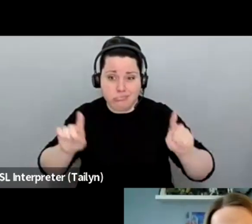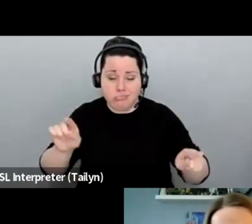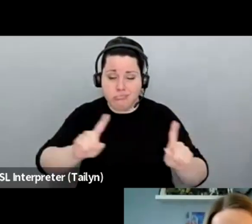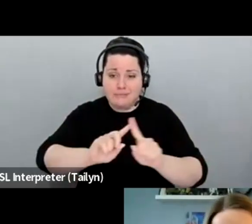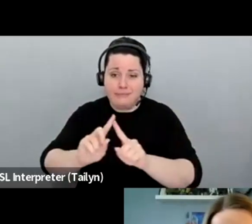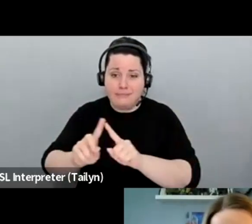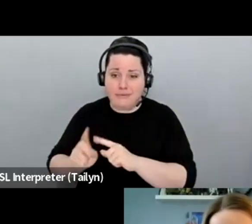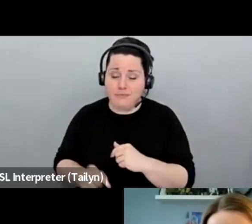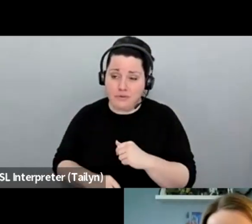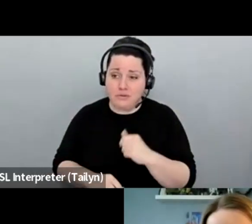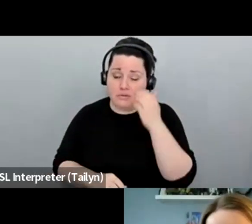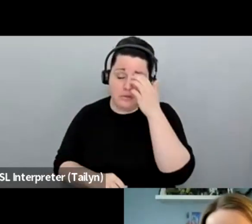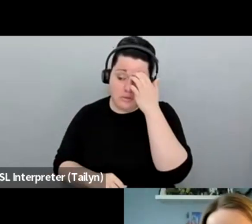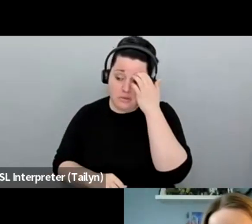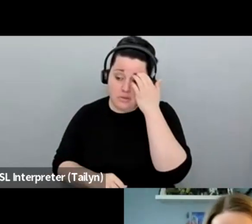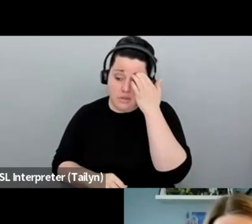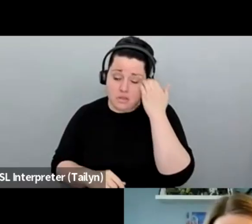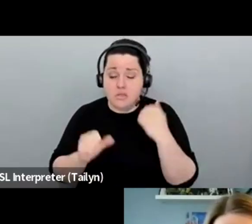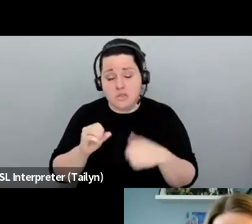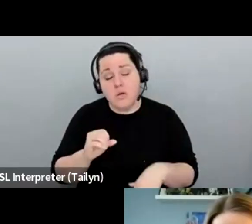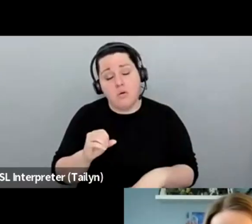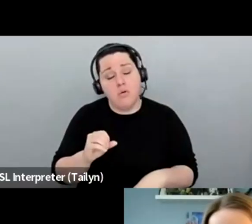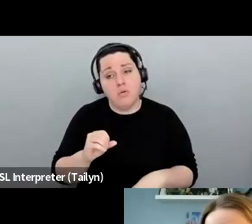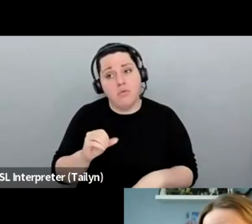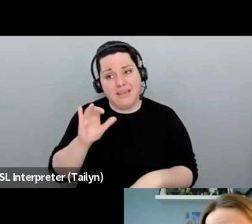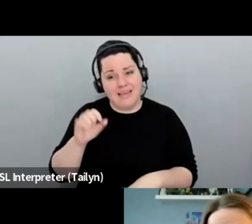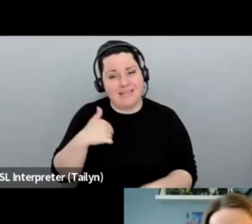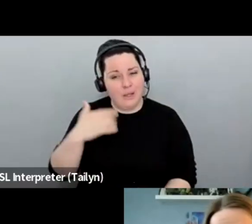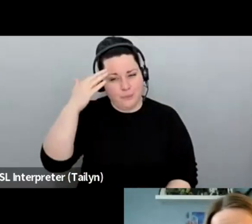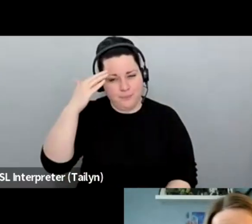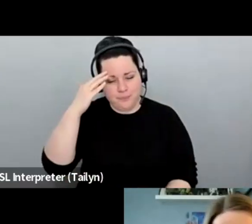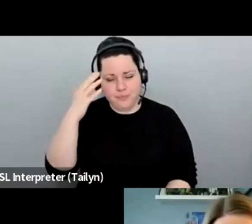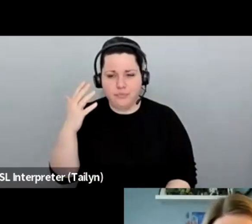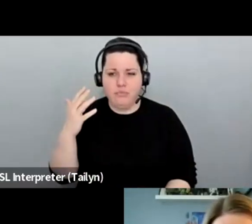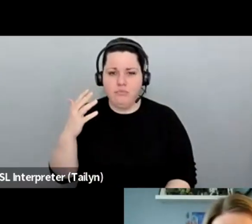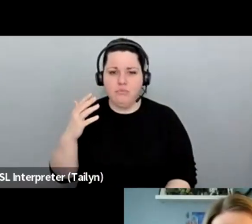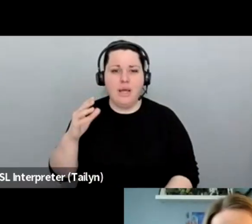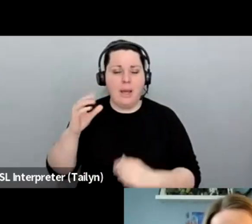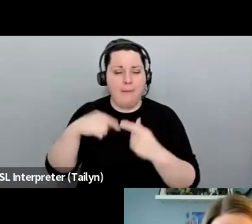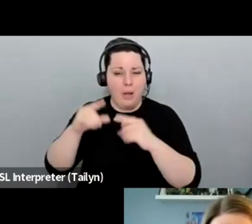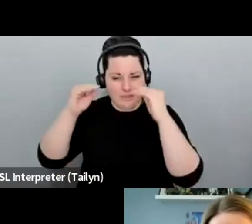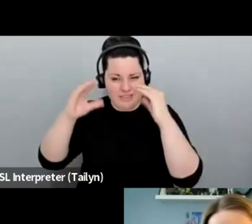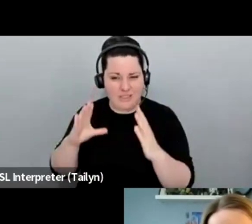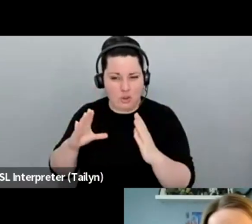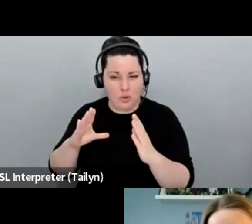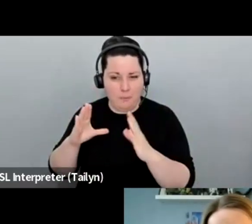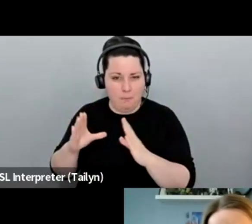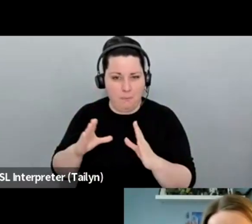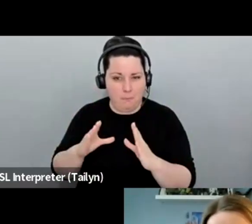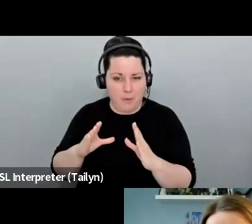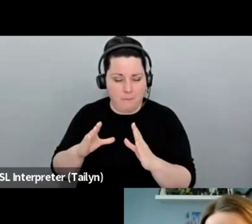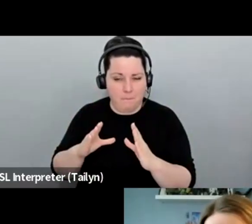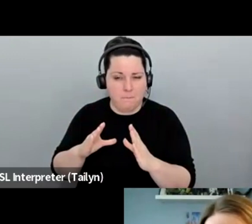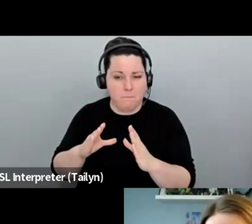so hit or miss. So the case I'm most familiar with is the one around the teacher prep grants, and